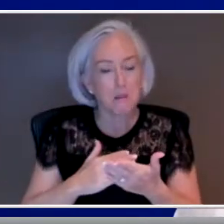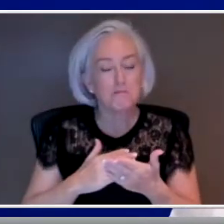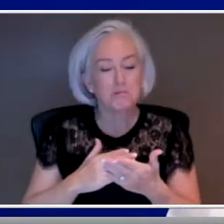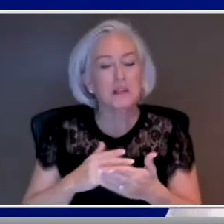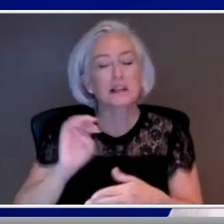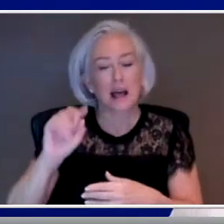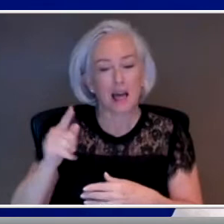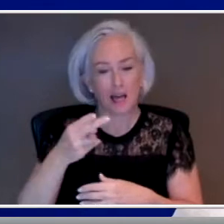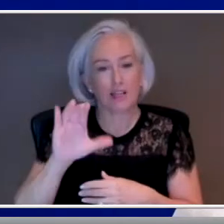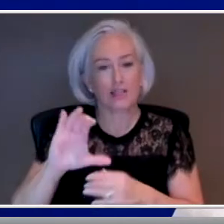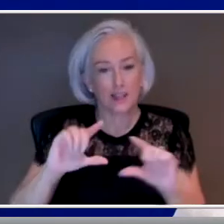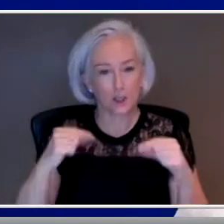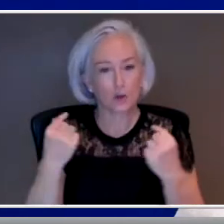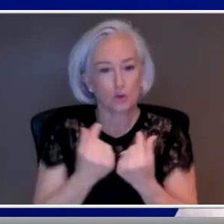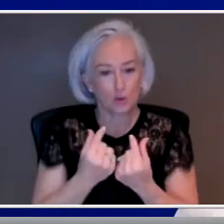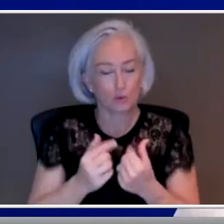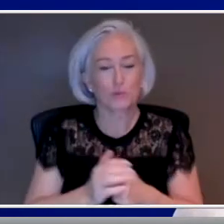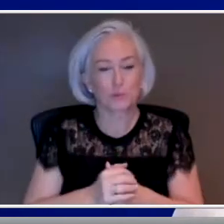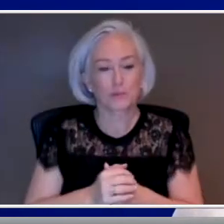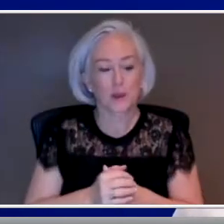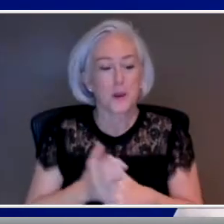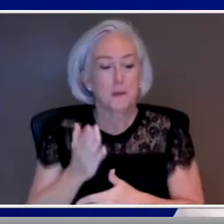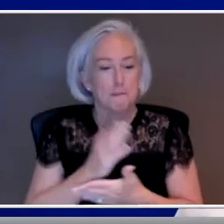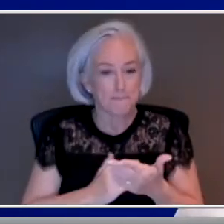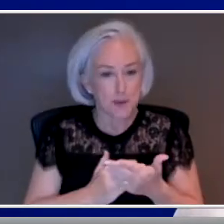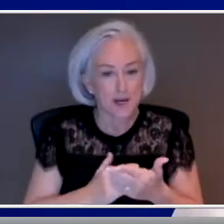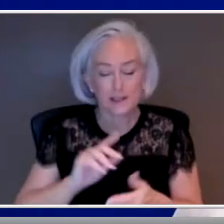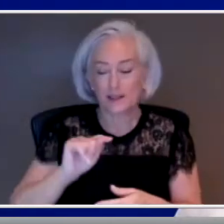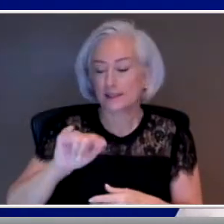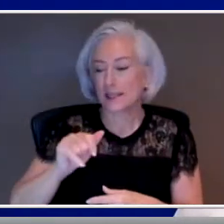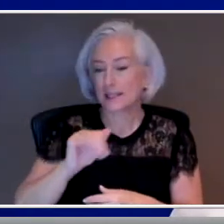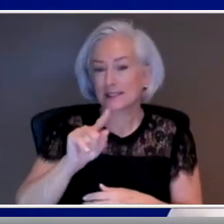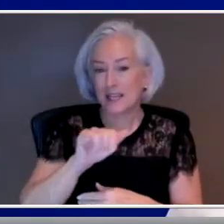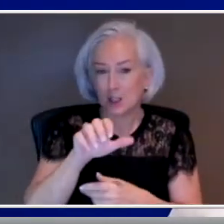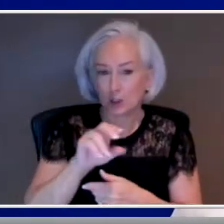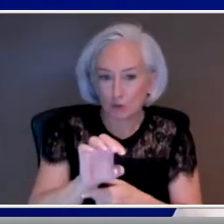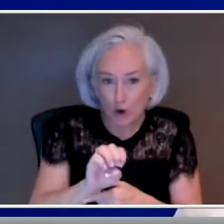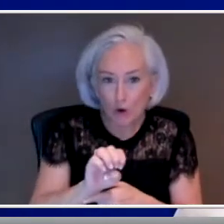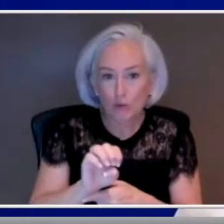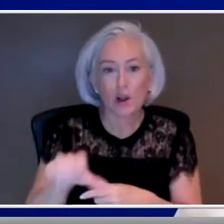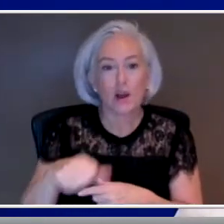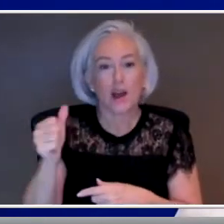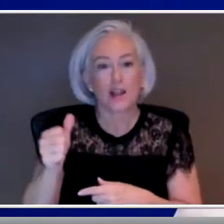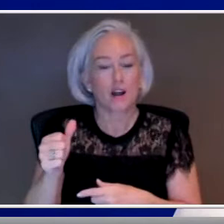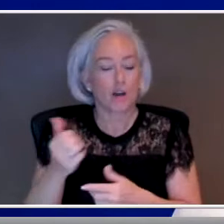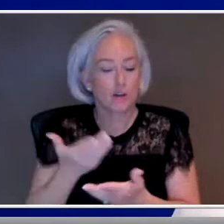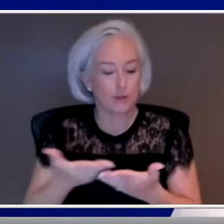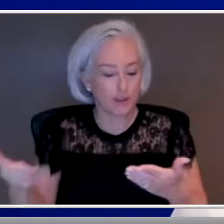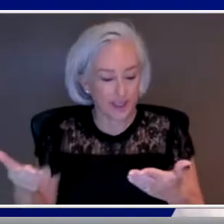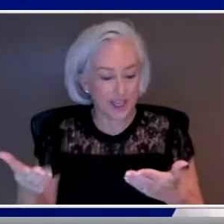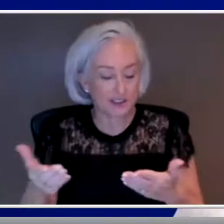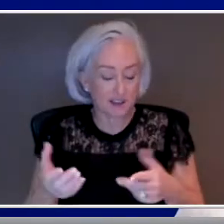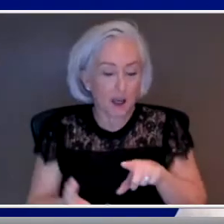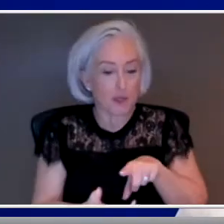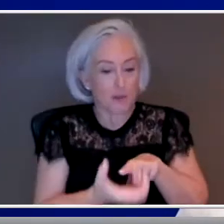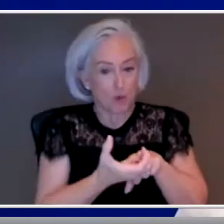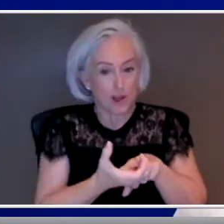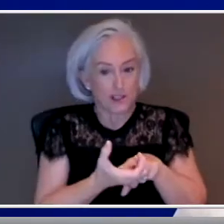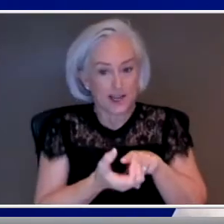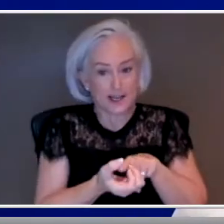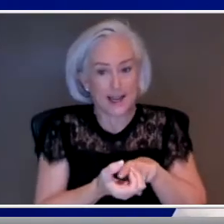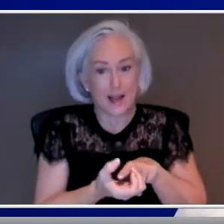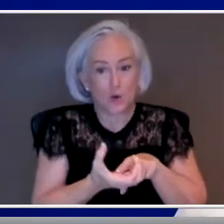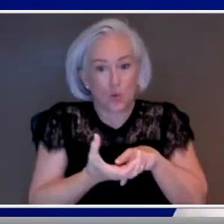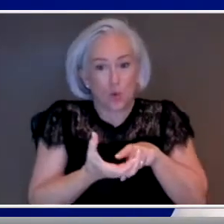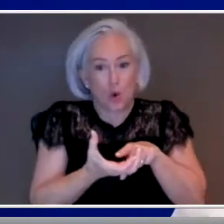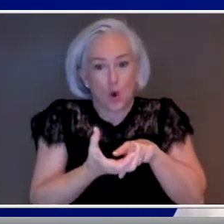by testosterone and other growth factors. The prostate is simply one of those organs that can grow with time, and it is a part of and surrounds the urethra. And